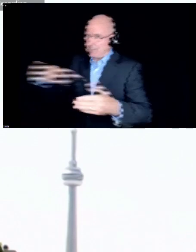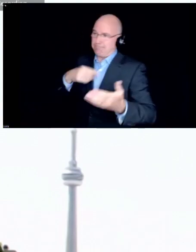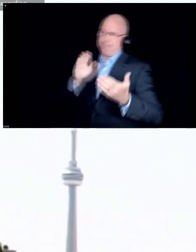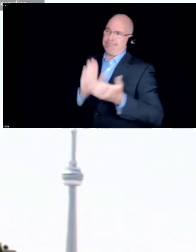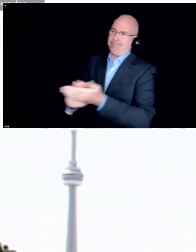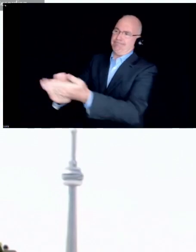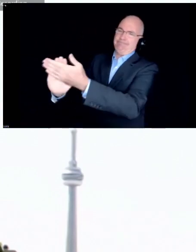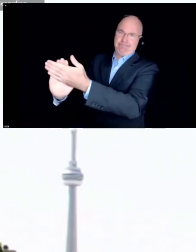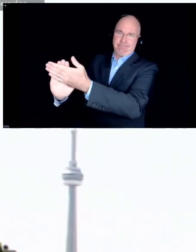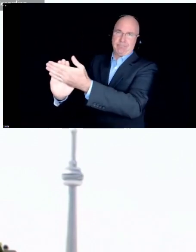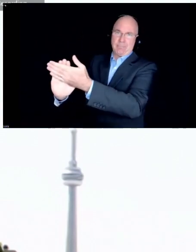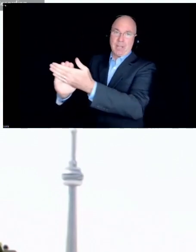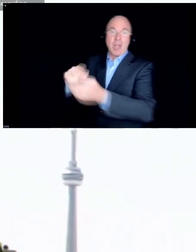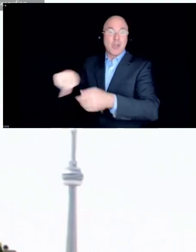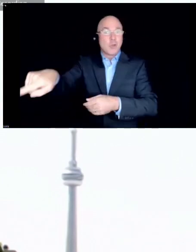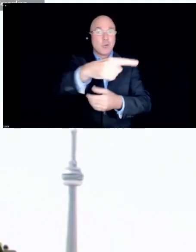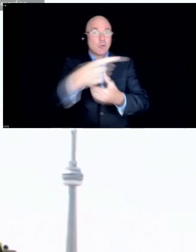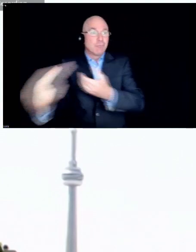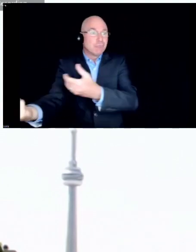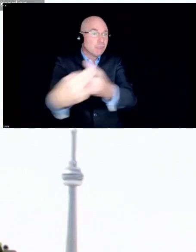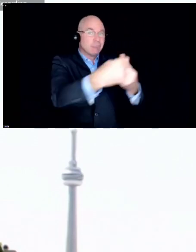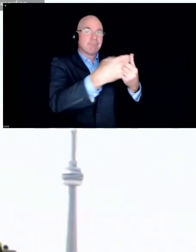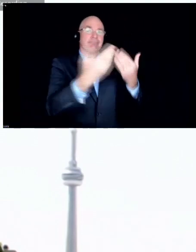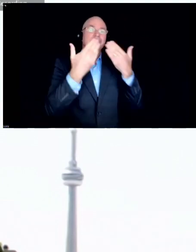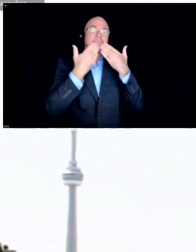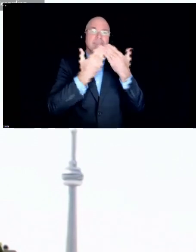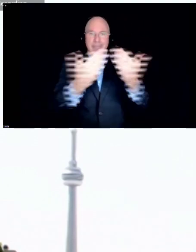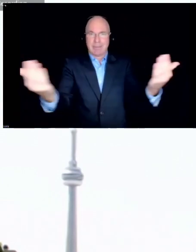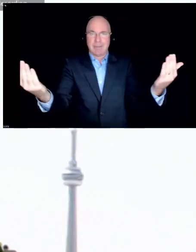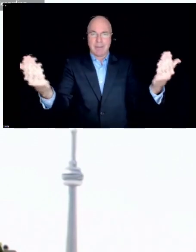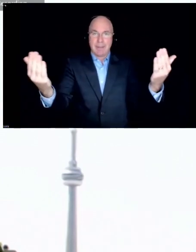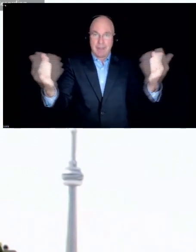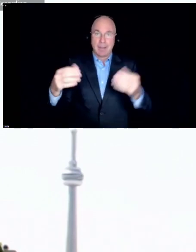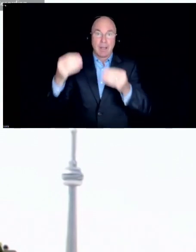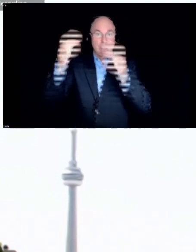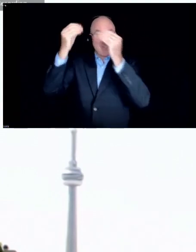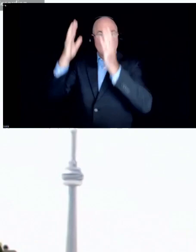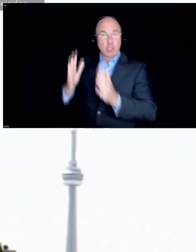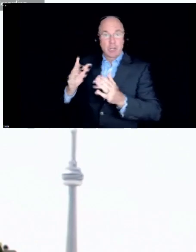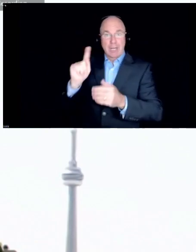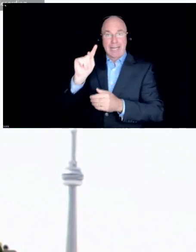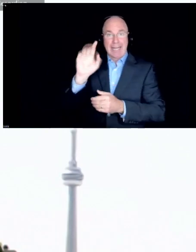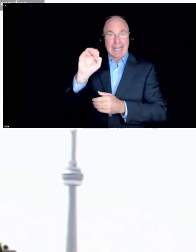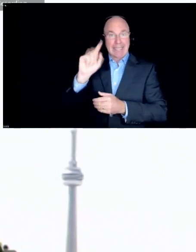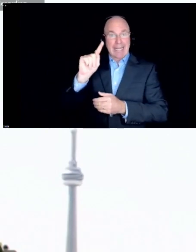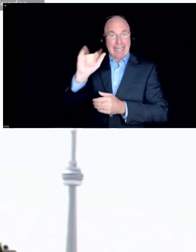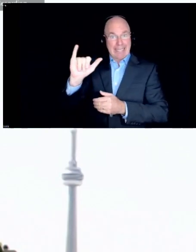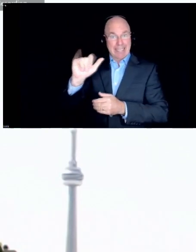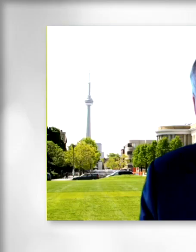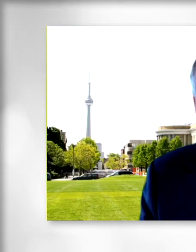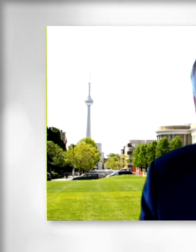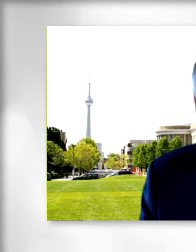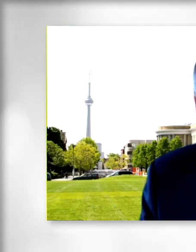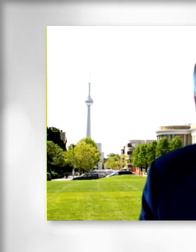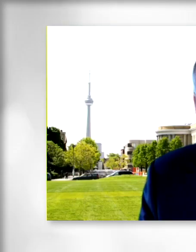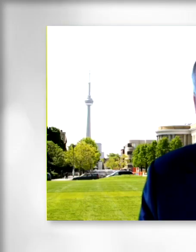thank you all for joining us. Professor Tettey, over to you.